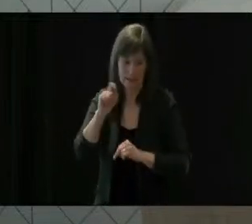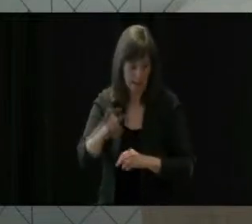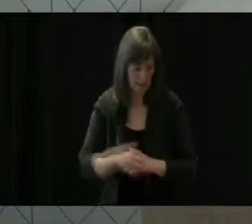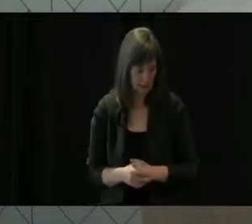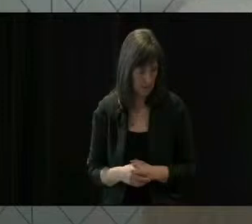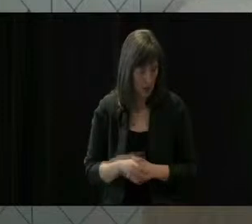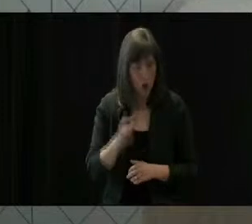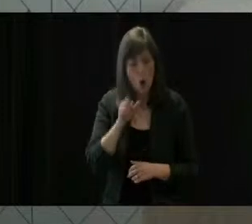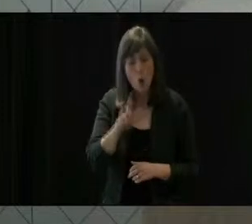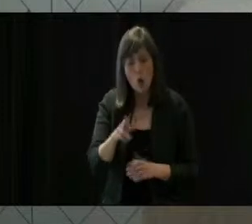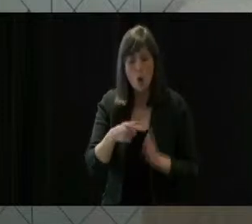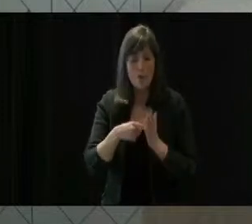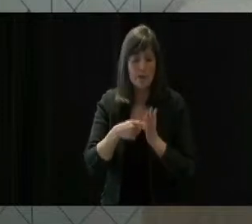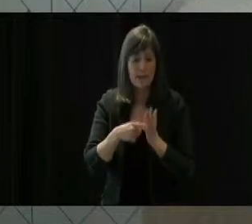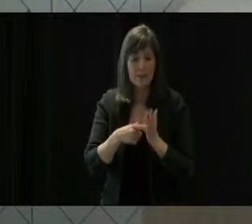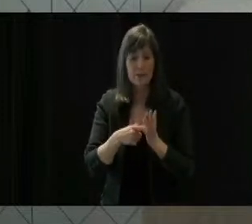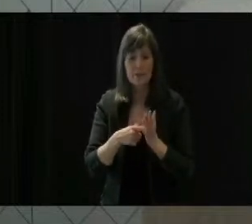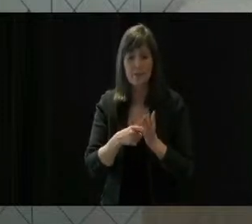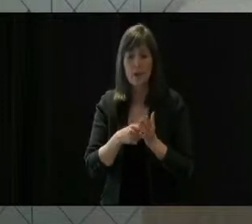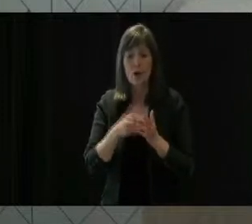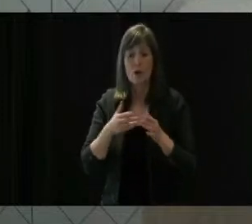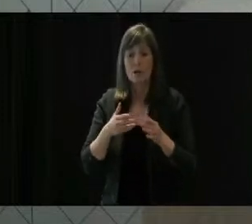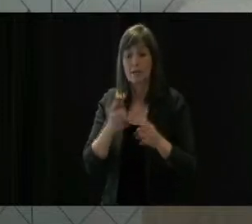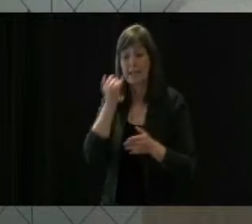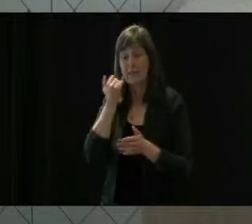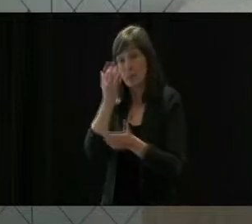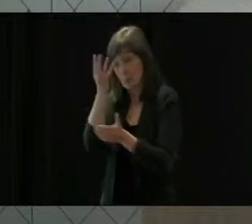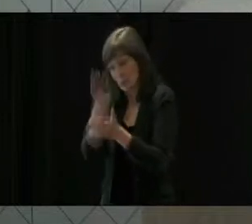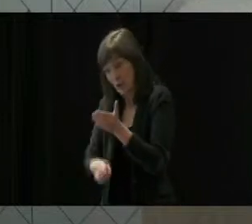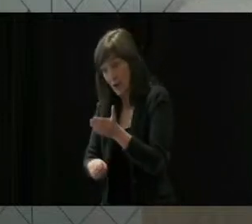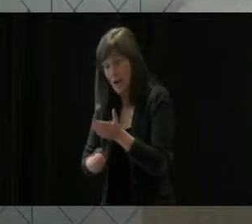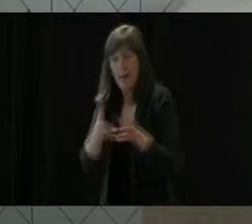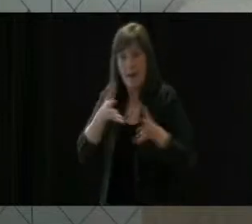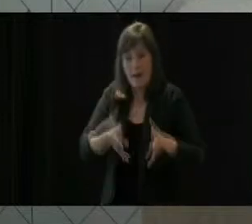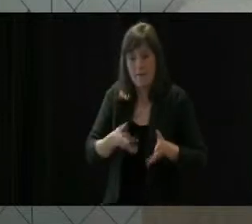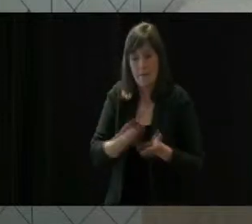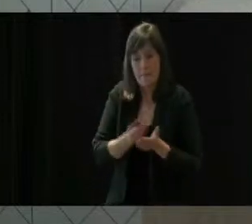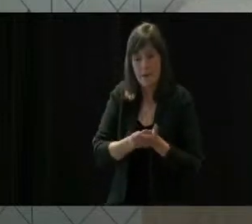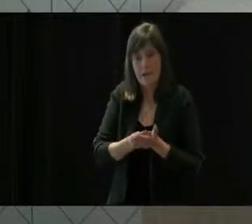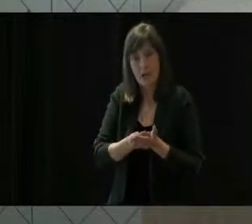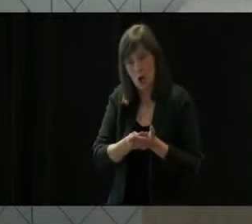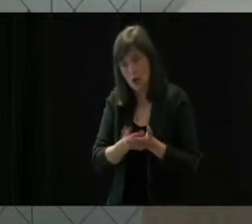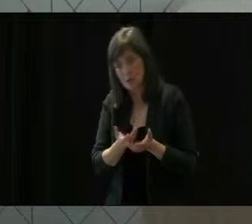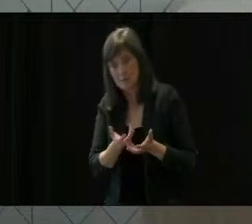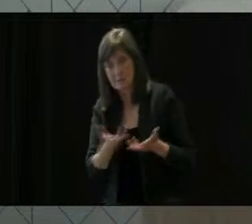a million, or gifts that are greater than